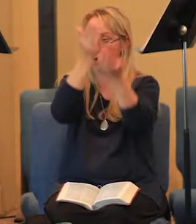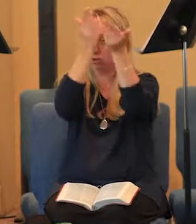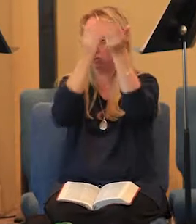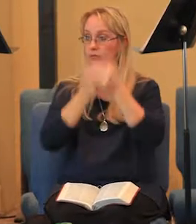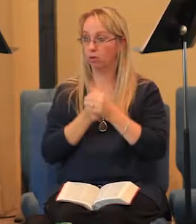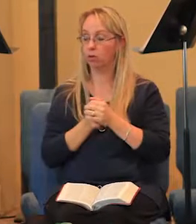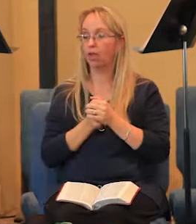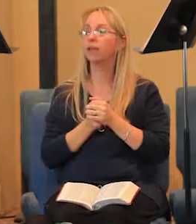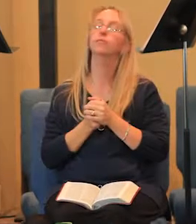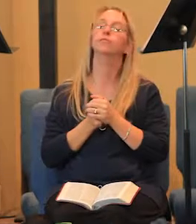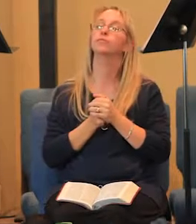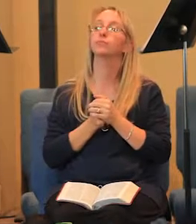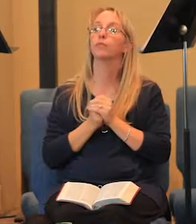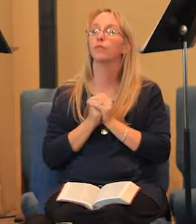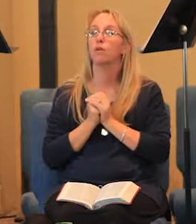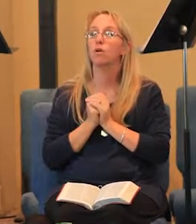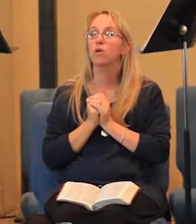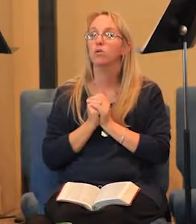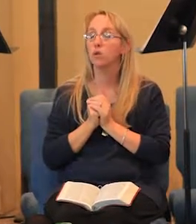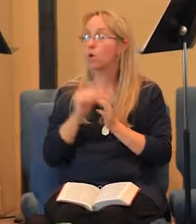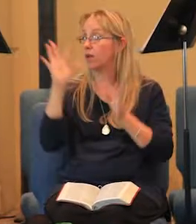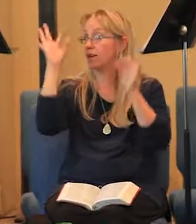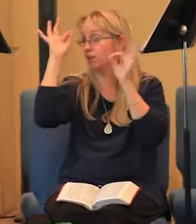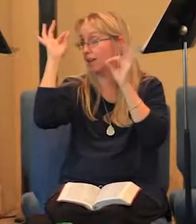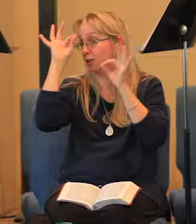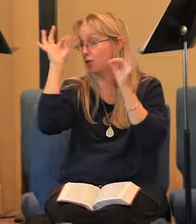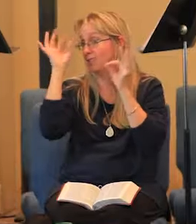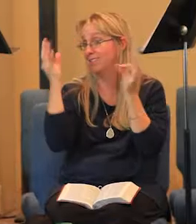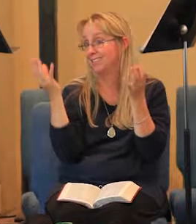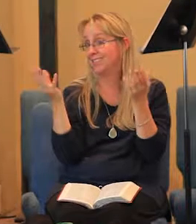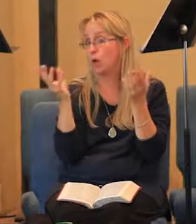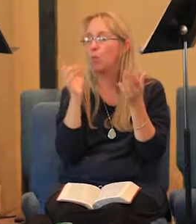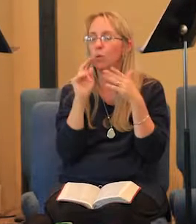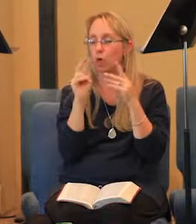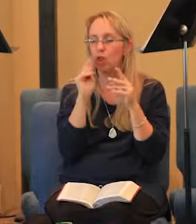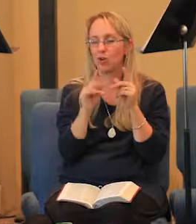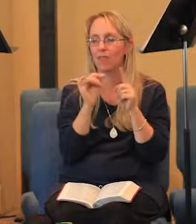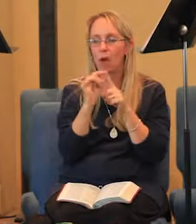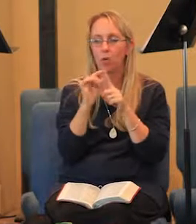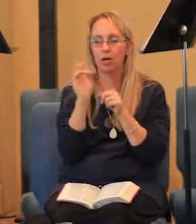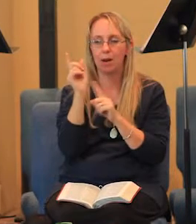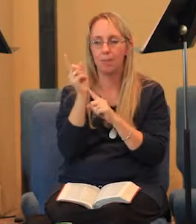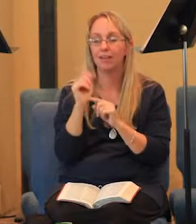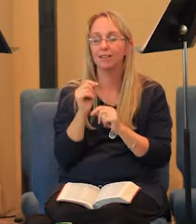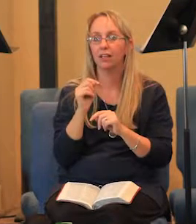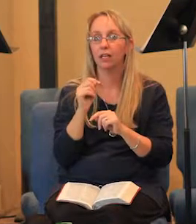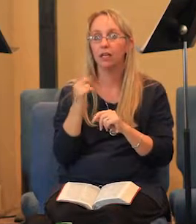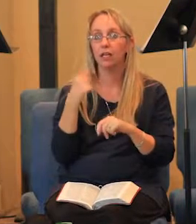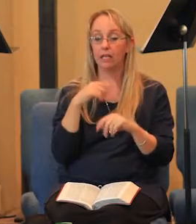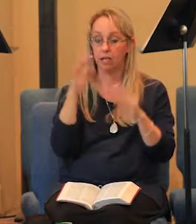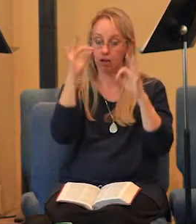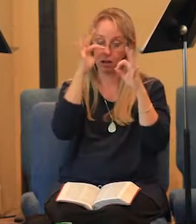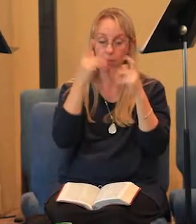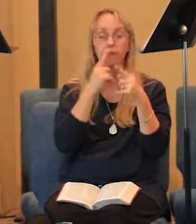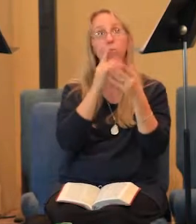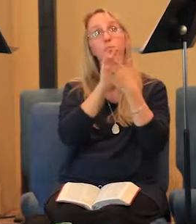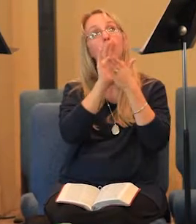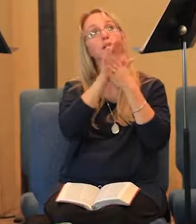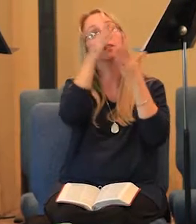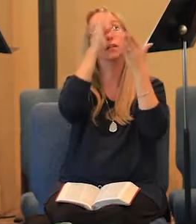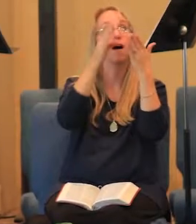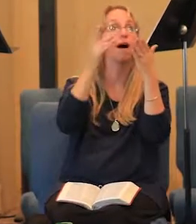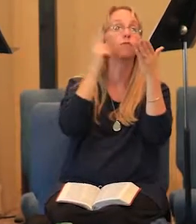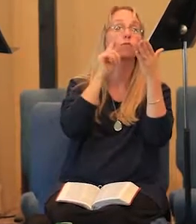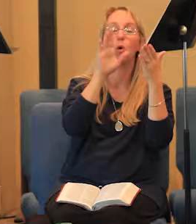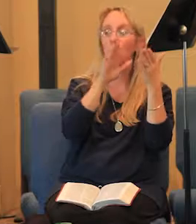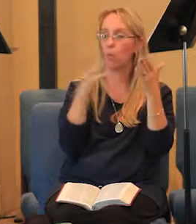God. And so in his ignorance, which is a word we're going to look at here in a little bit, in his ignorance, he was praising